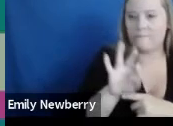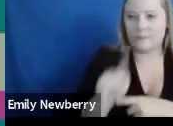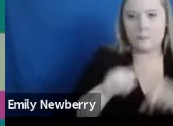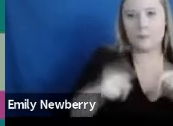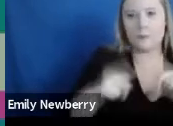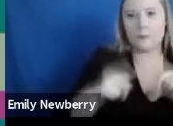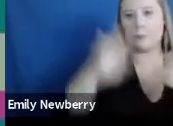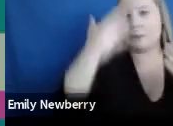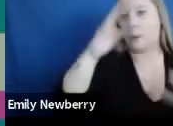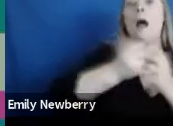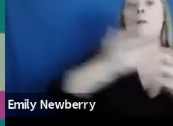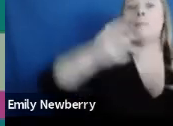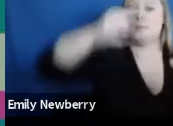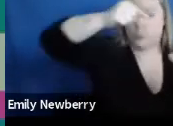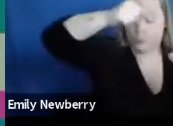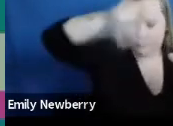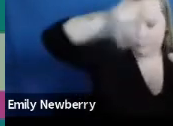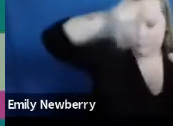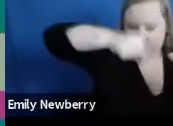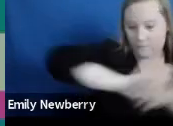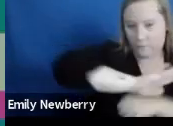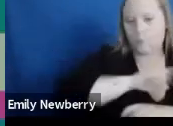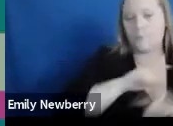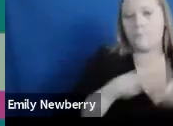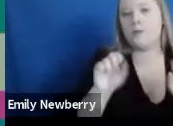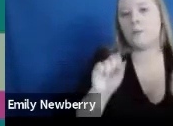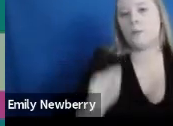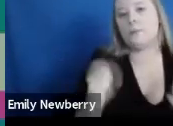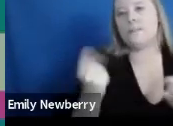is, but again, it could be something that